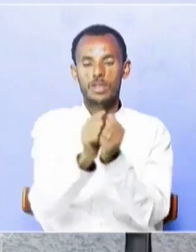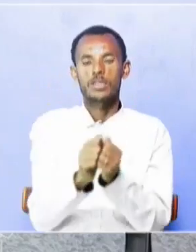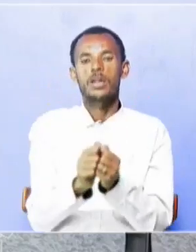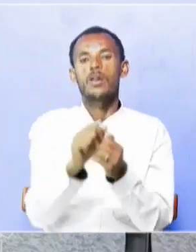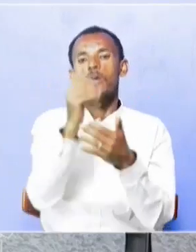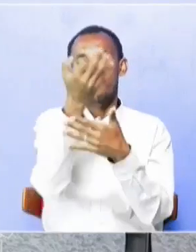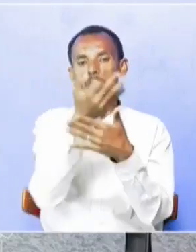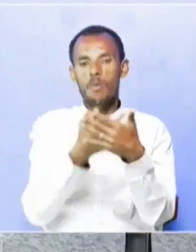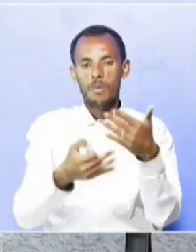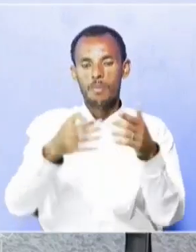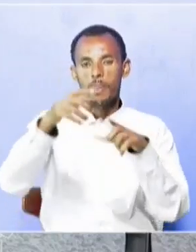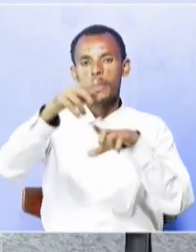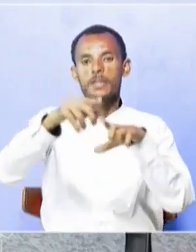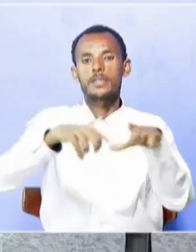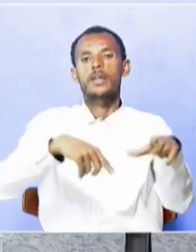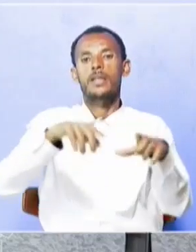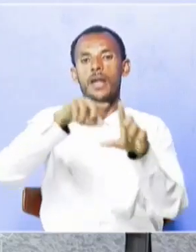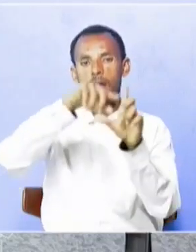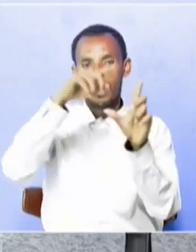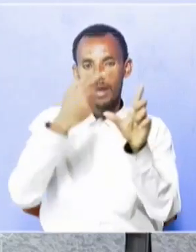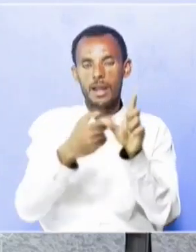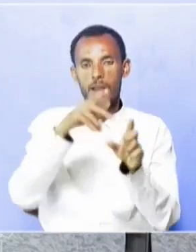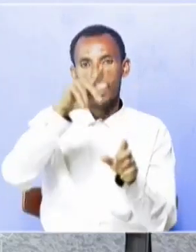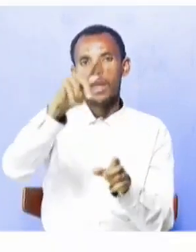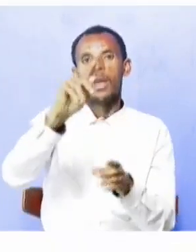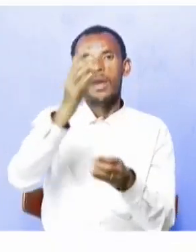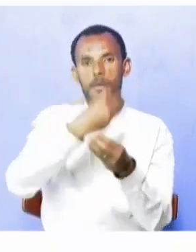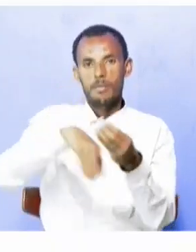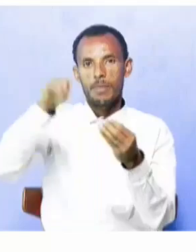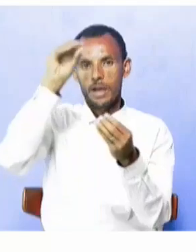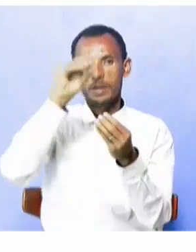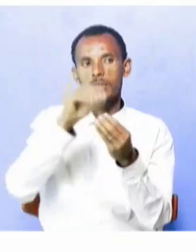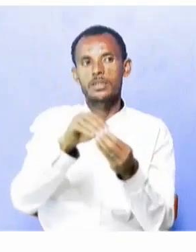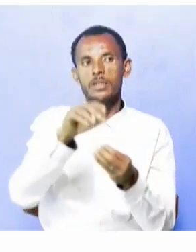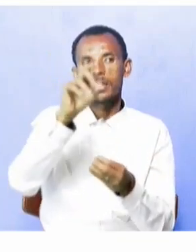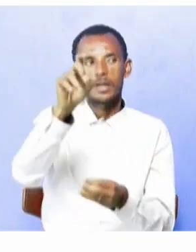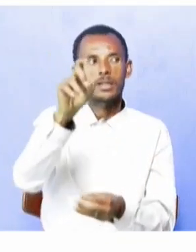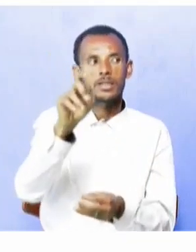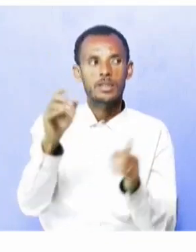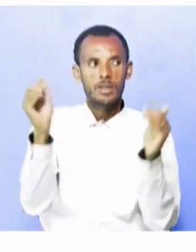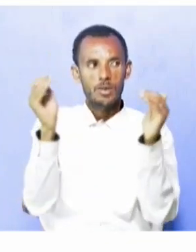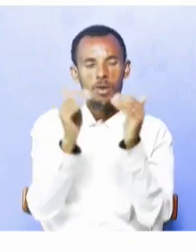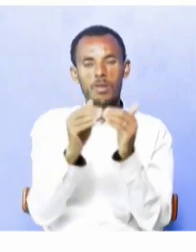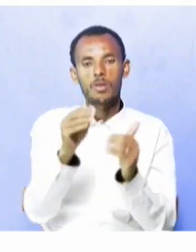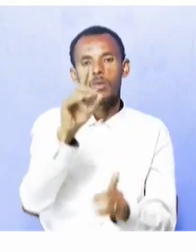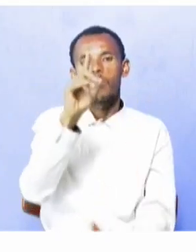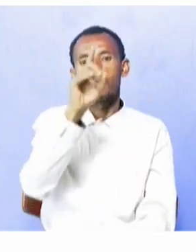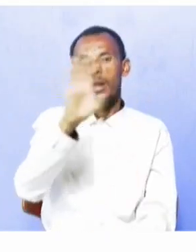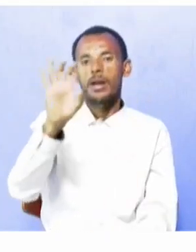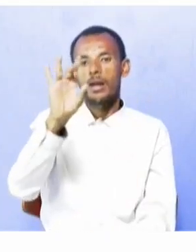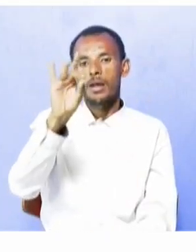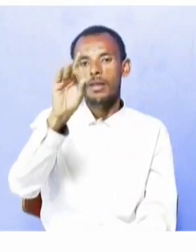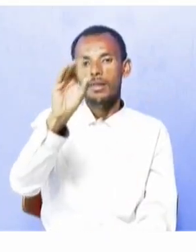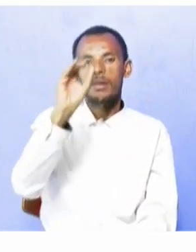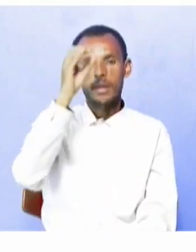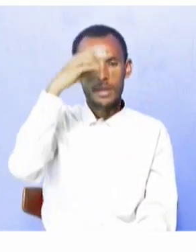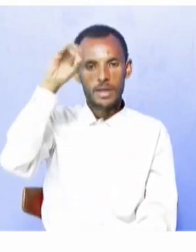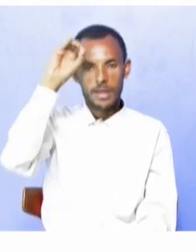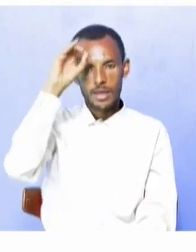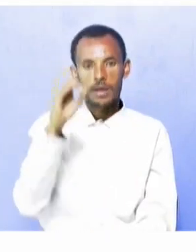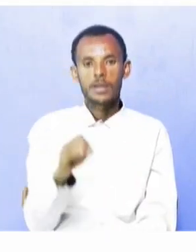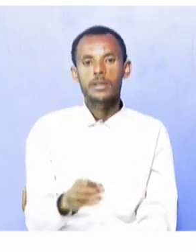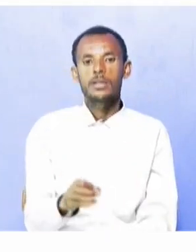a straight angle, K plus X is 180 degree.